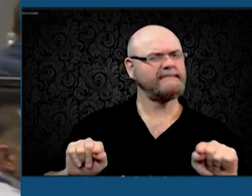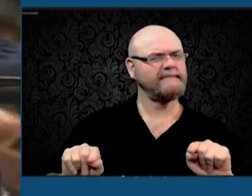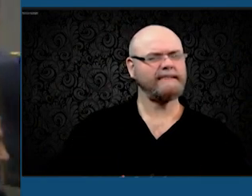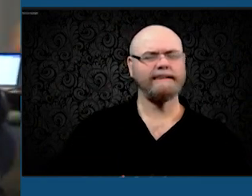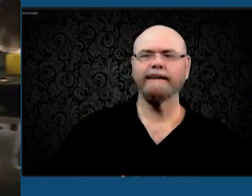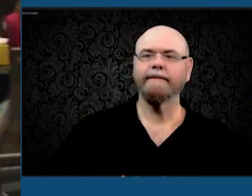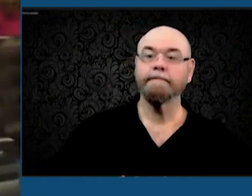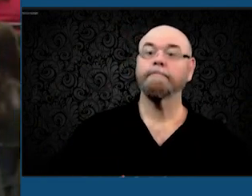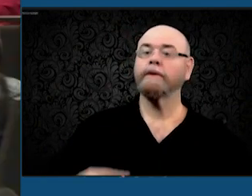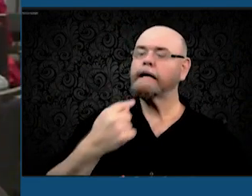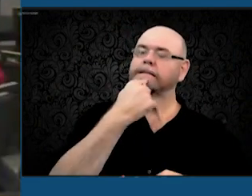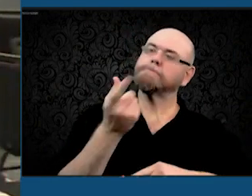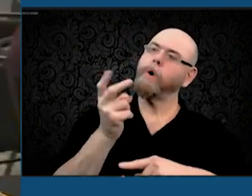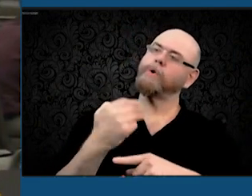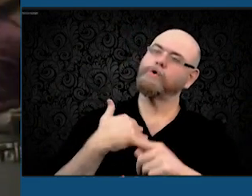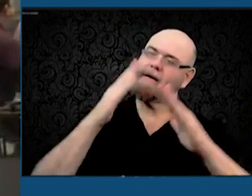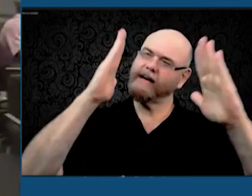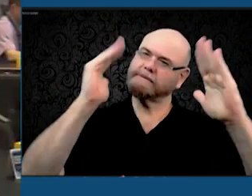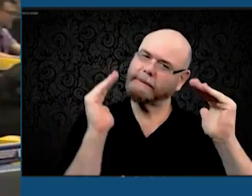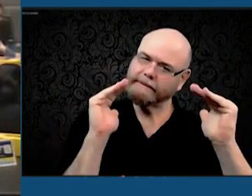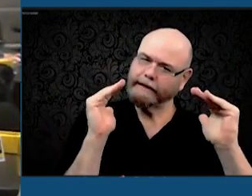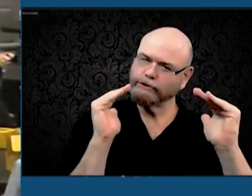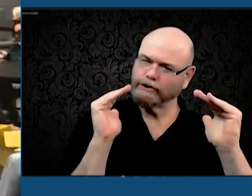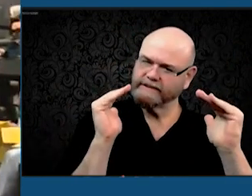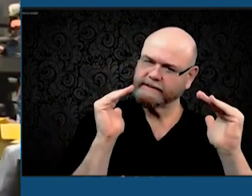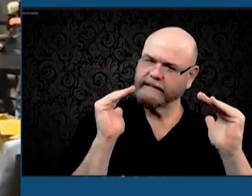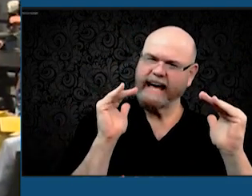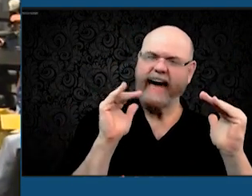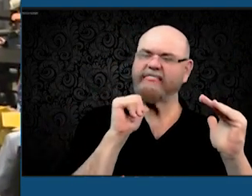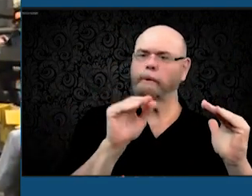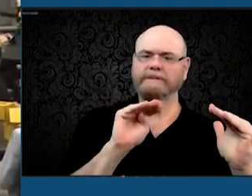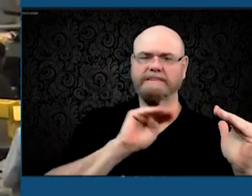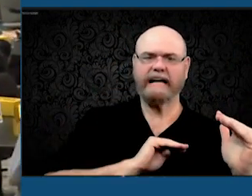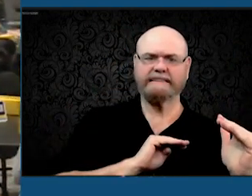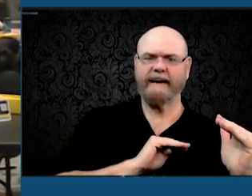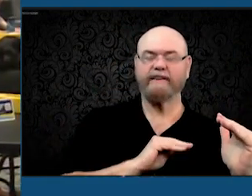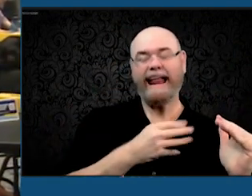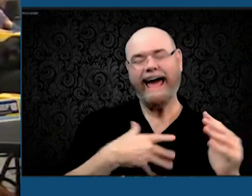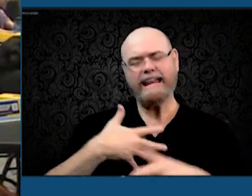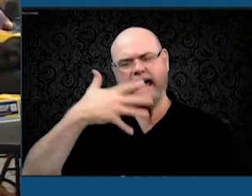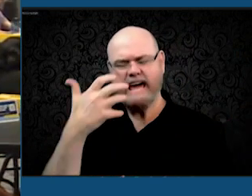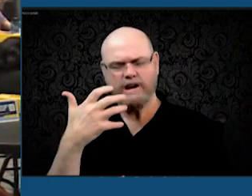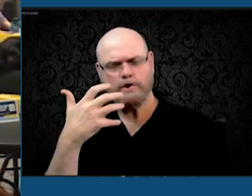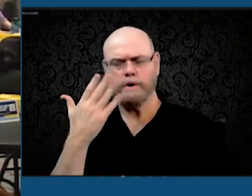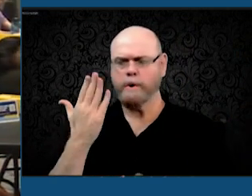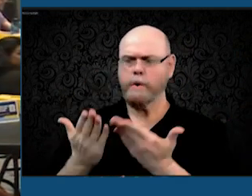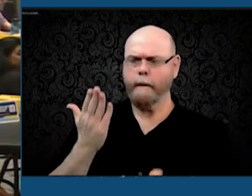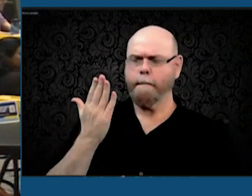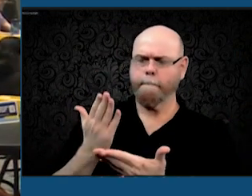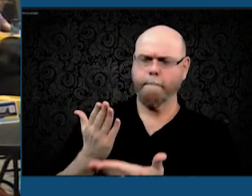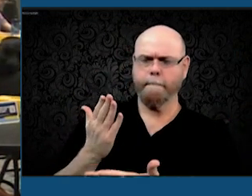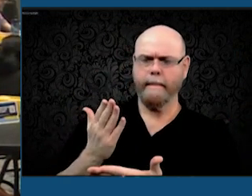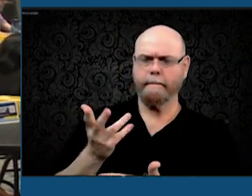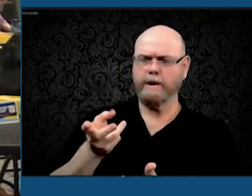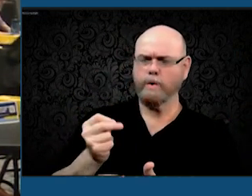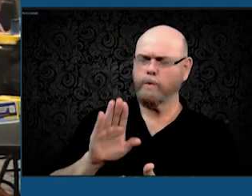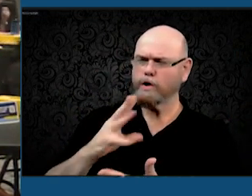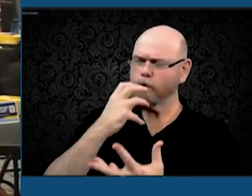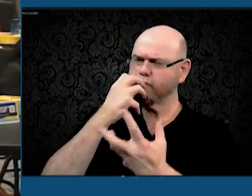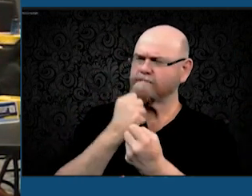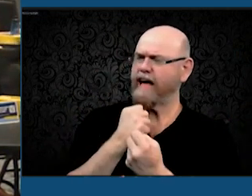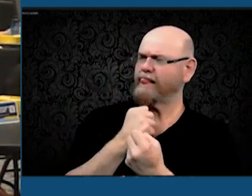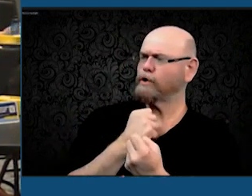Disappointment is when you had an expectation that was not met. And anger might be when your values were